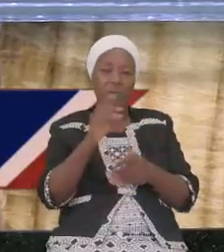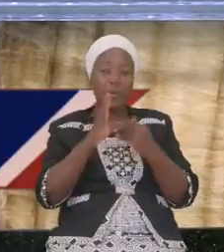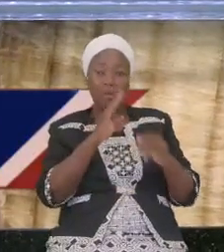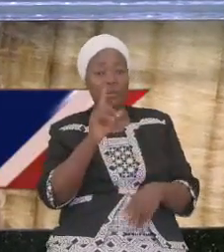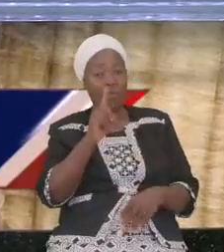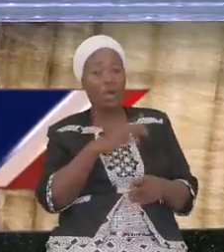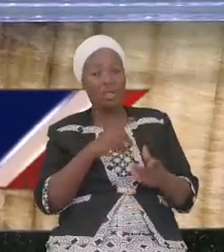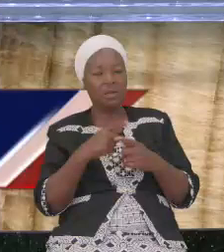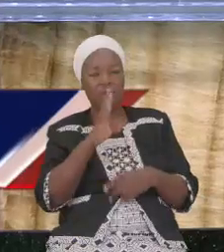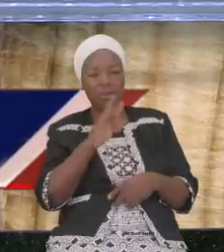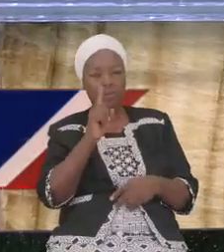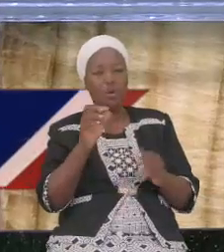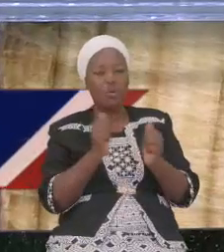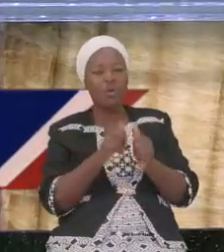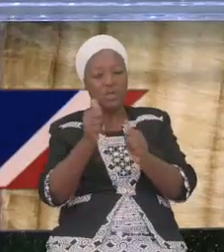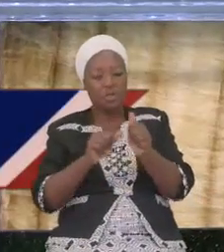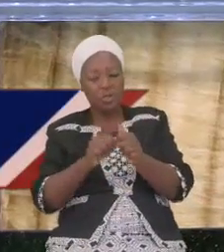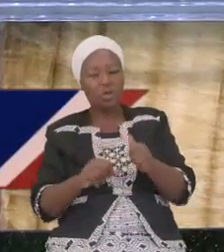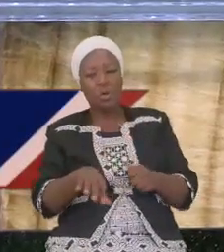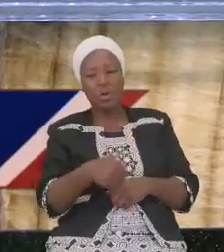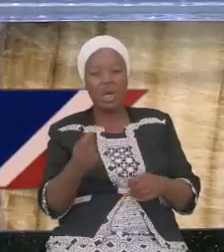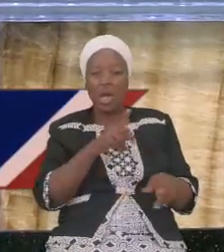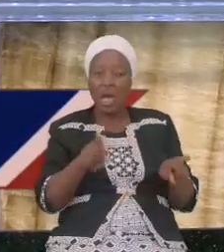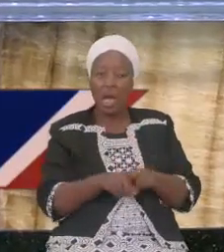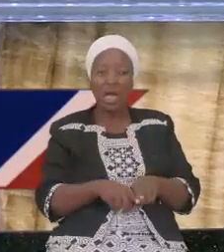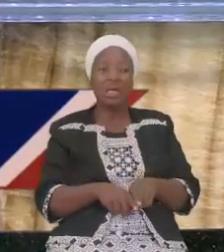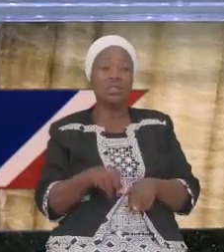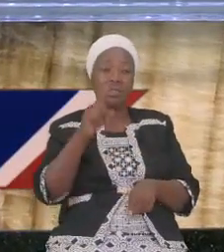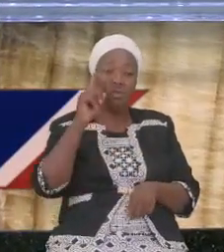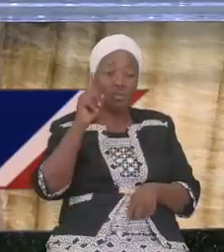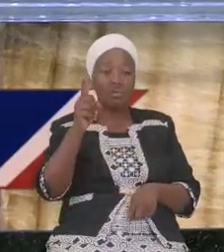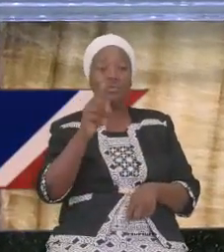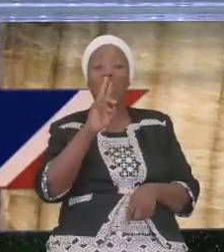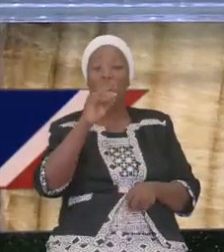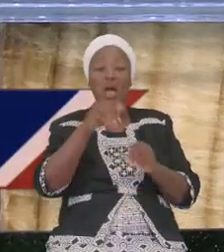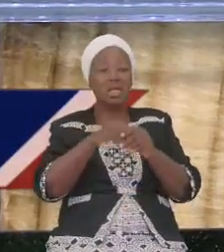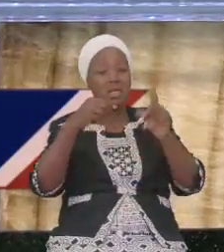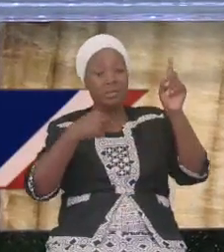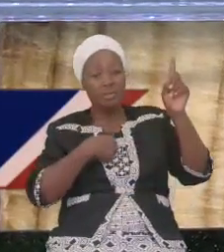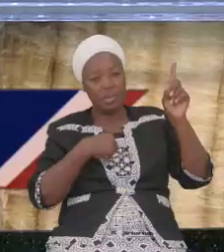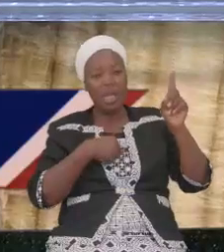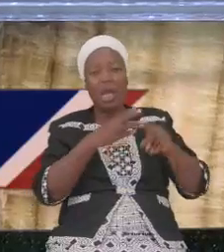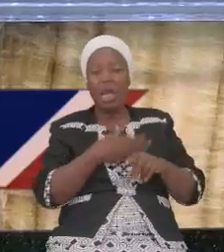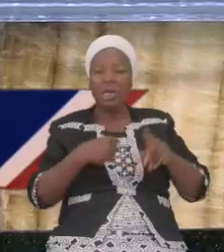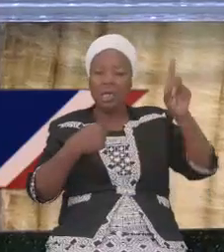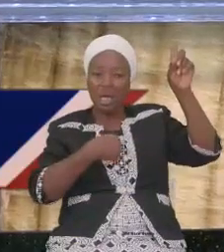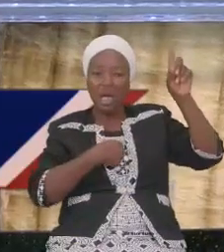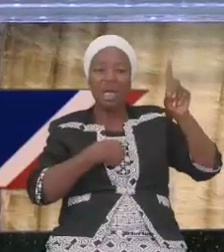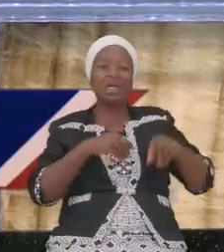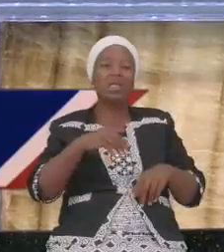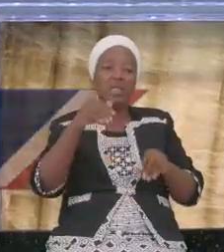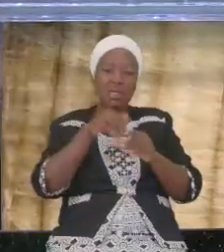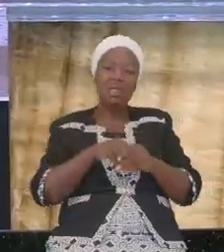one with each other. As thou art in me, and I